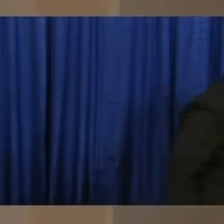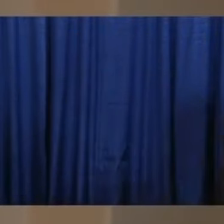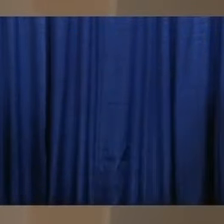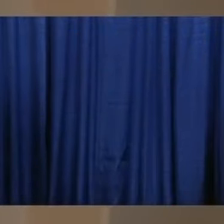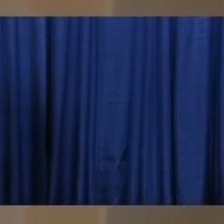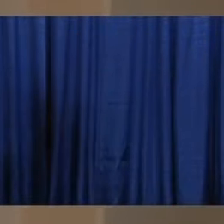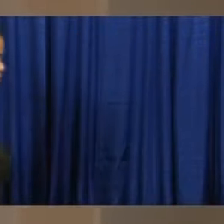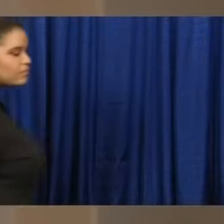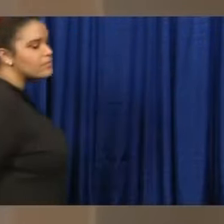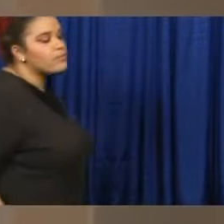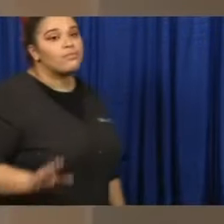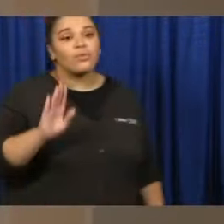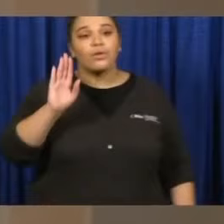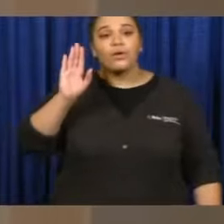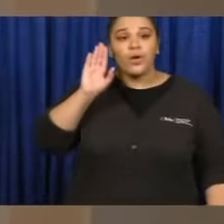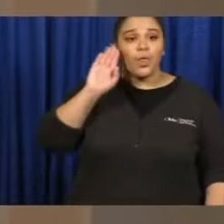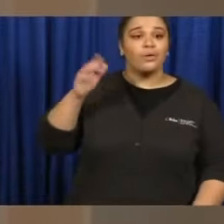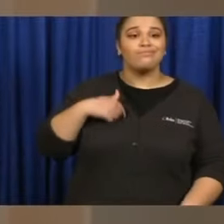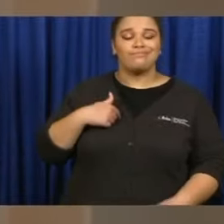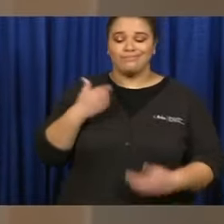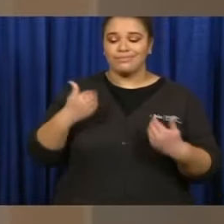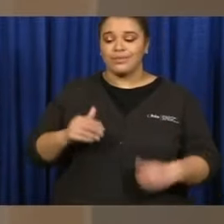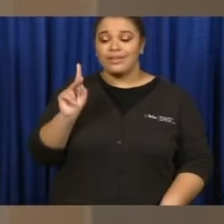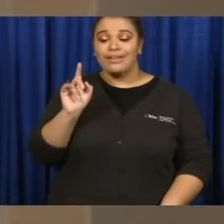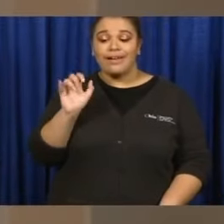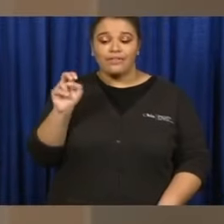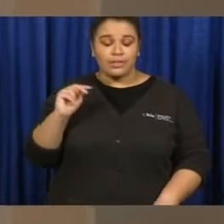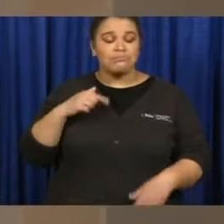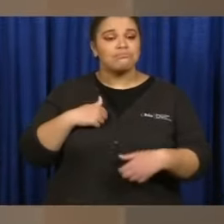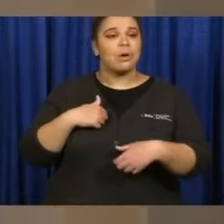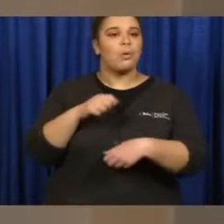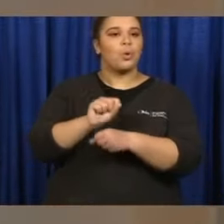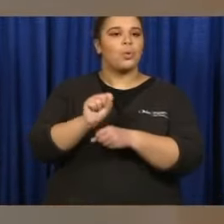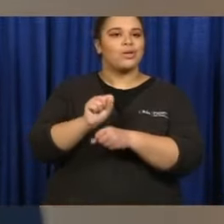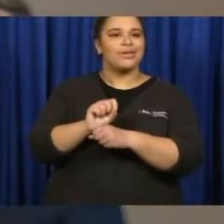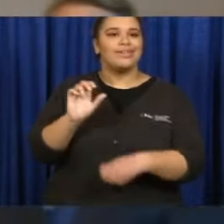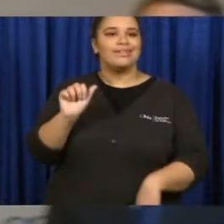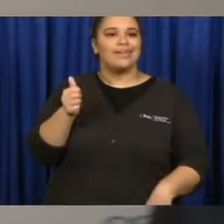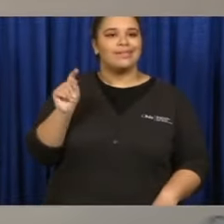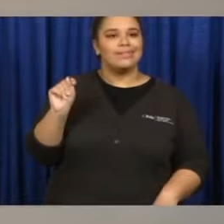Kevin Landers, WBNS 10 TV Columbus. My question is for Dr. Acton.